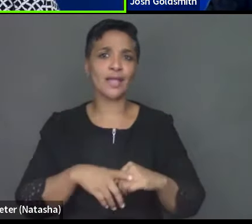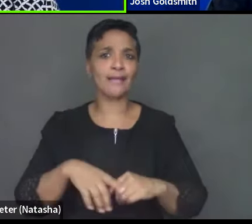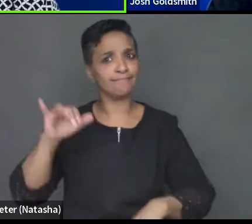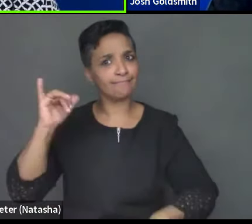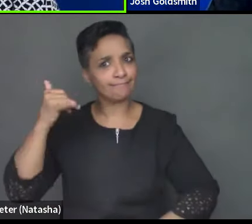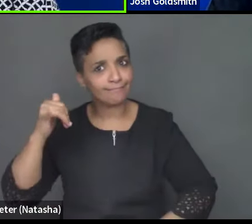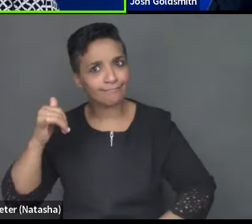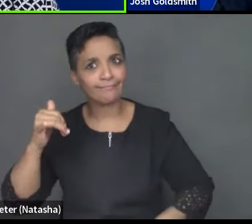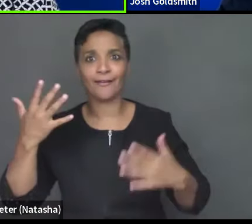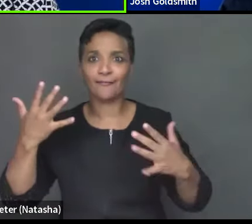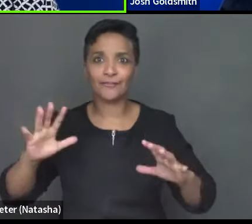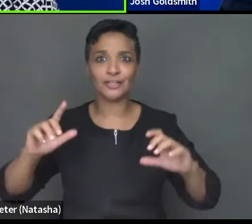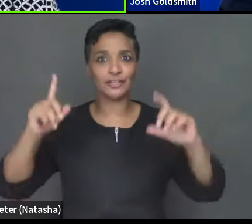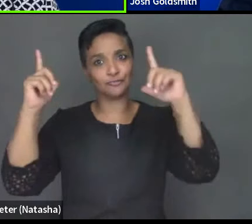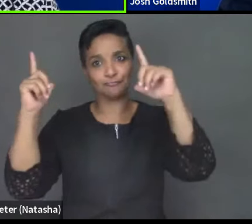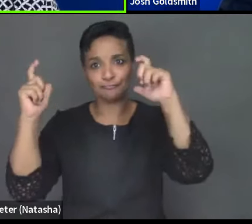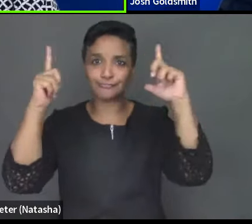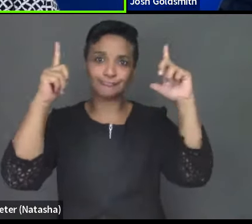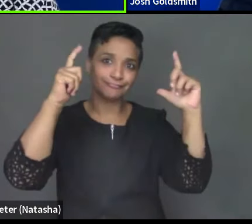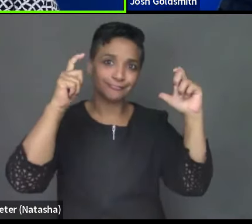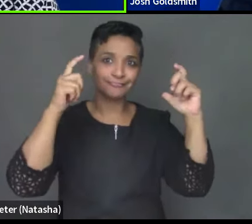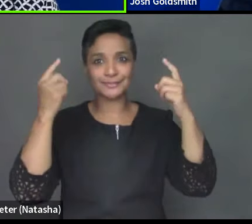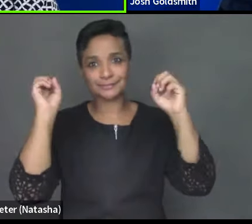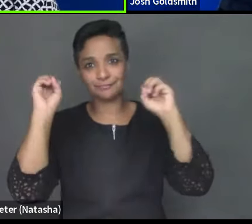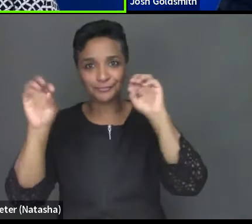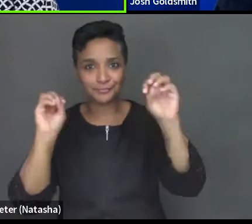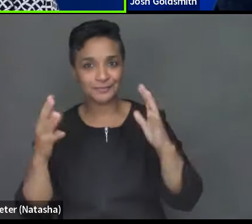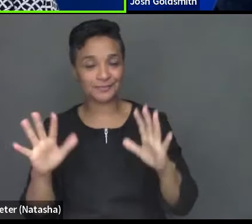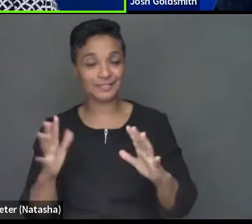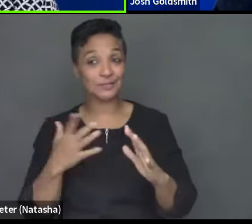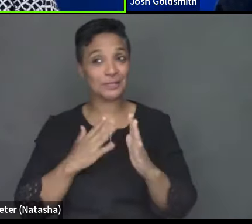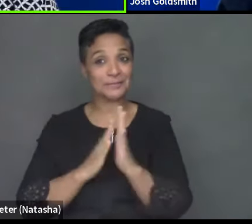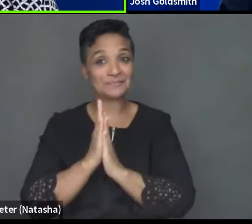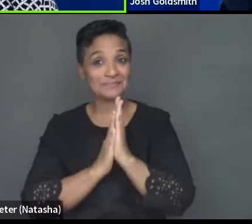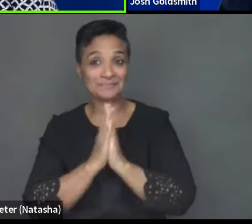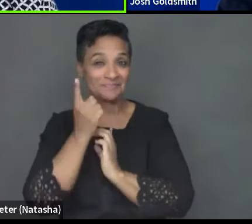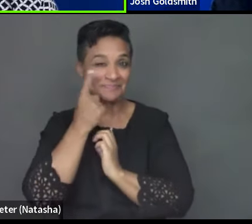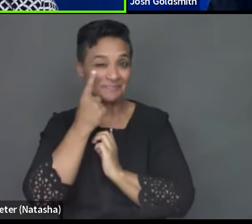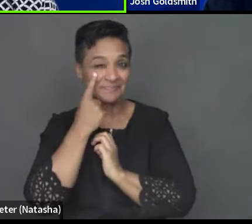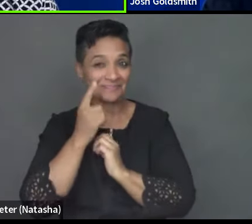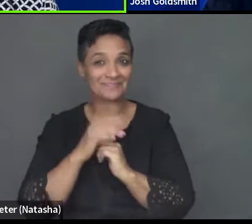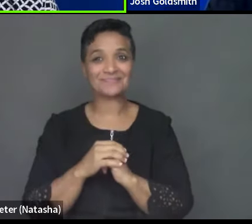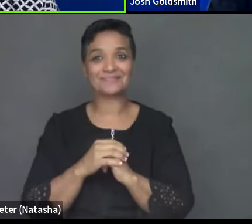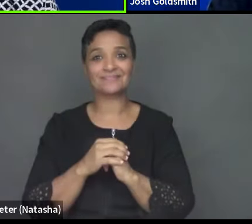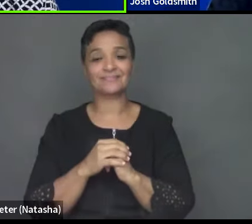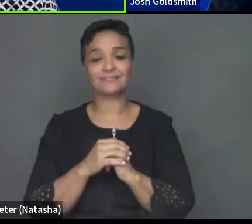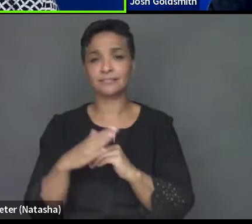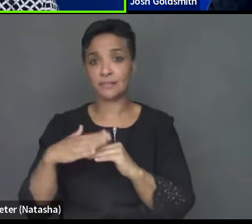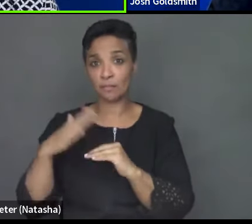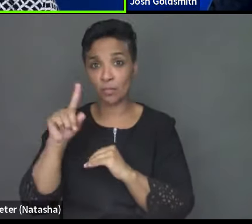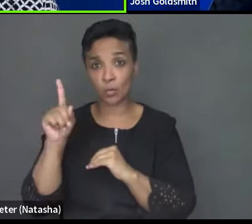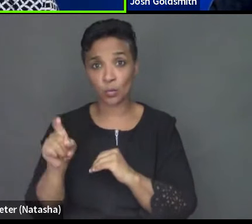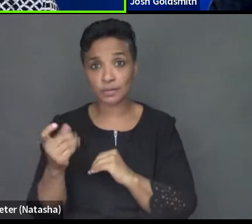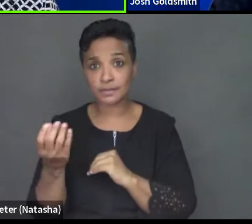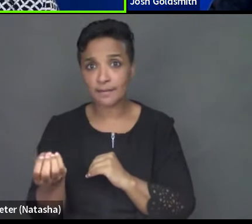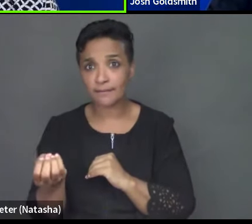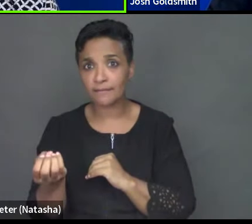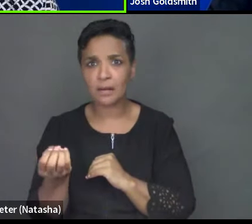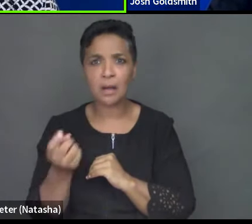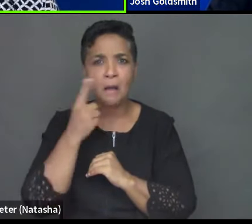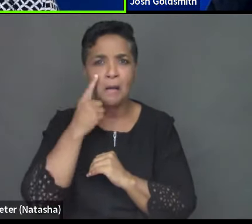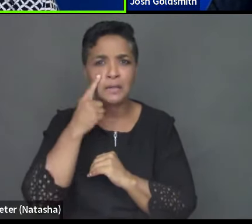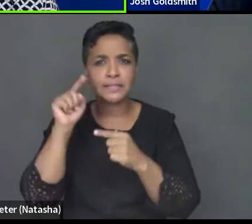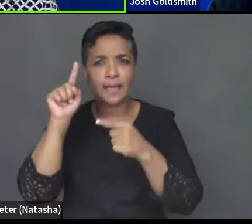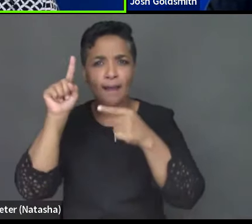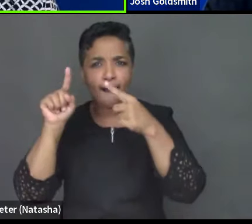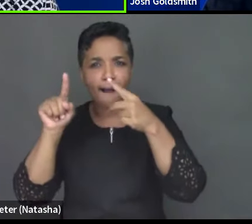to create their photos, and well, we're really looking forward to seeing them. Do we have any other questions? Let me see if we have any other